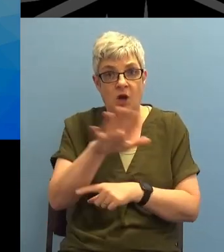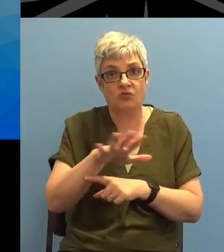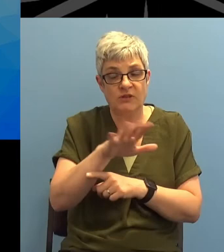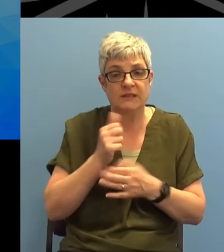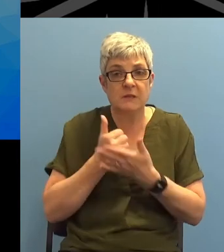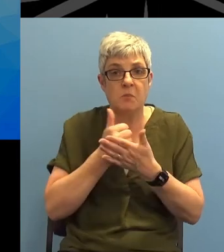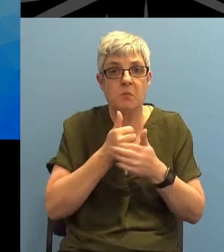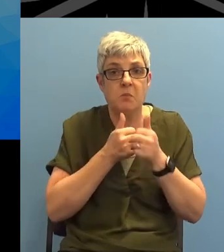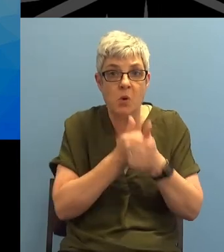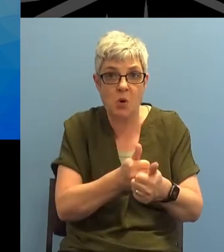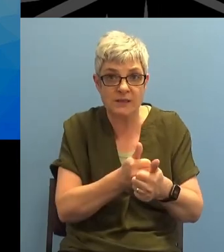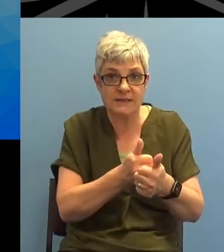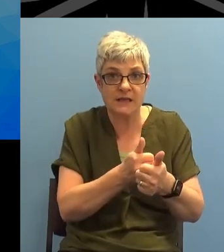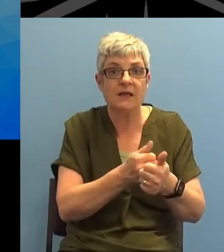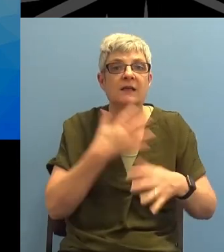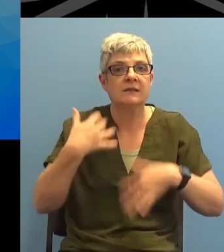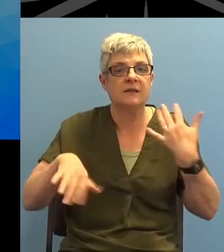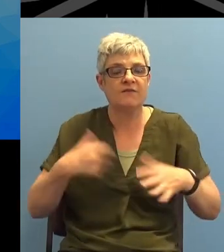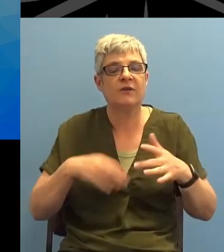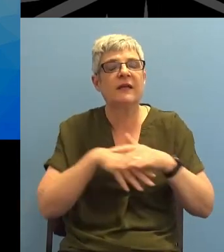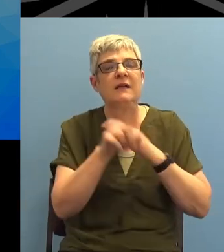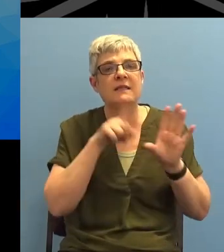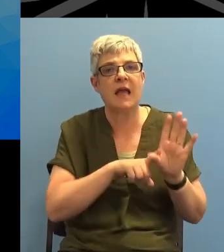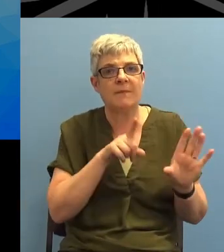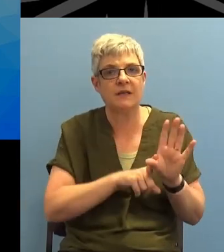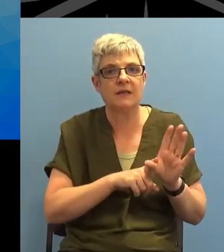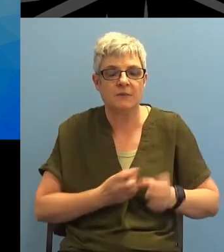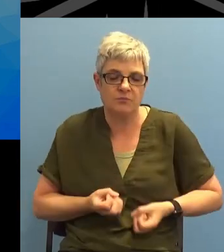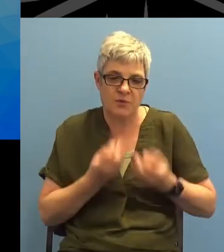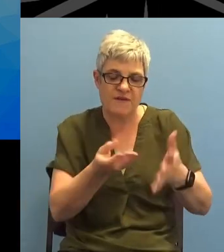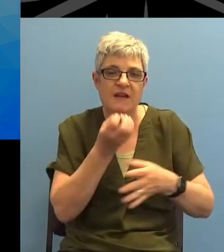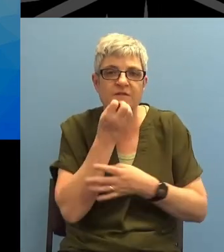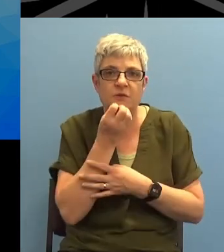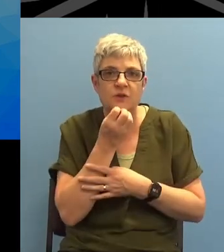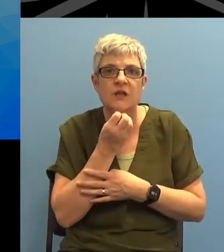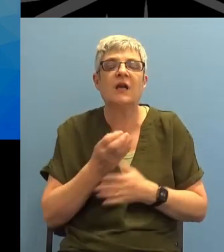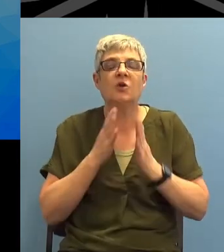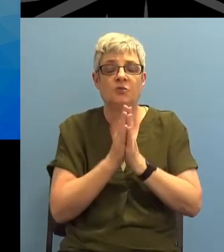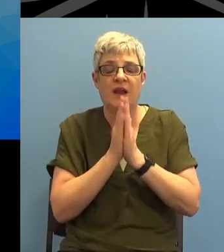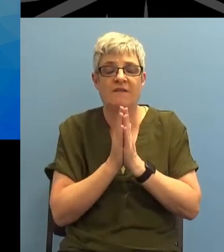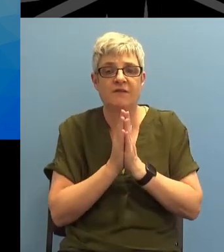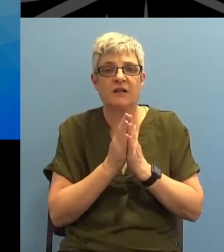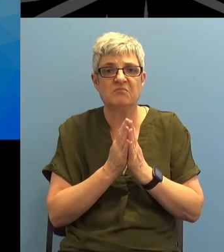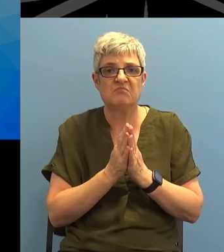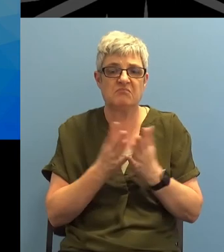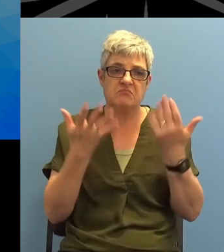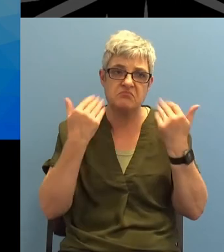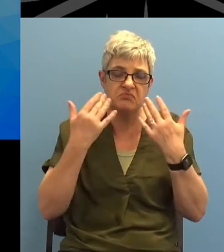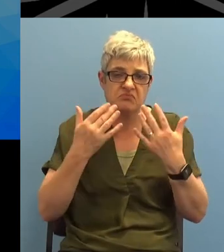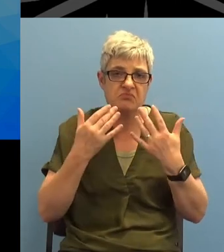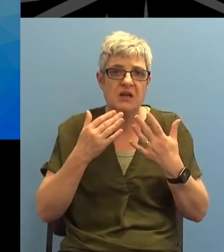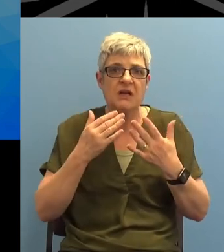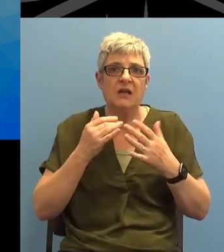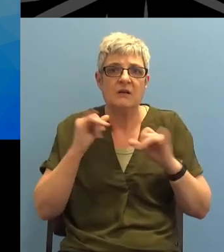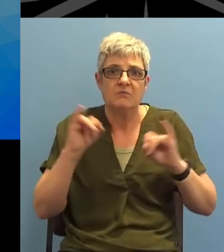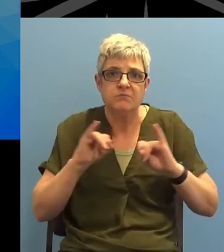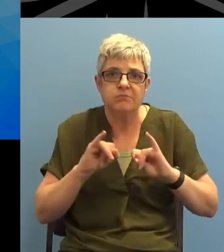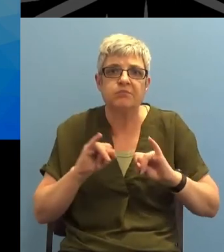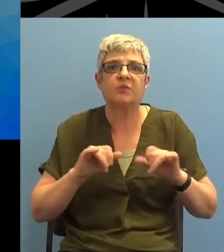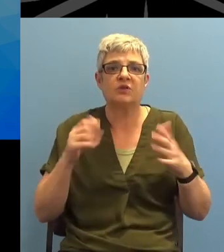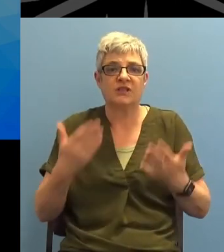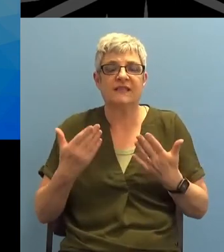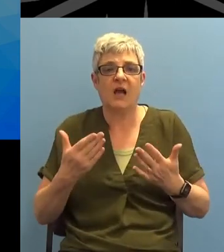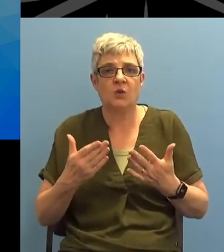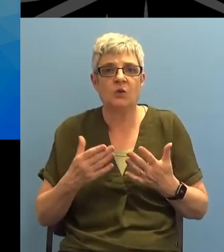suffering in Yemen and provide food to those who have none. We pray for the current climate crisis and specifically the rampant deforestation in the Amazon